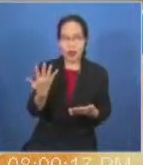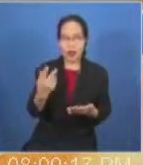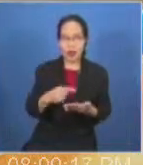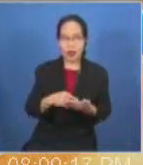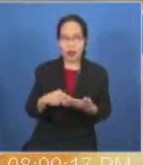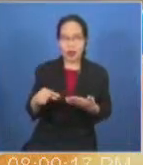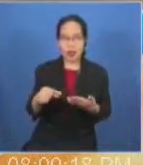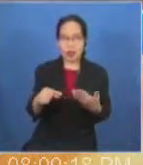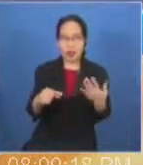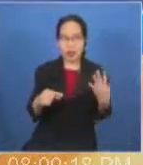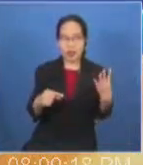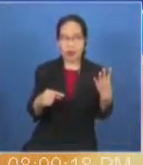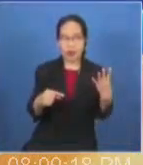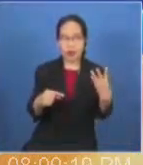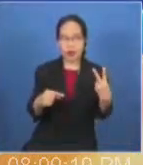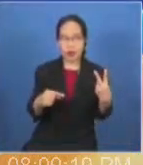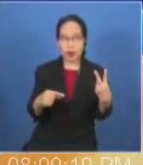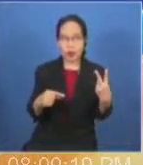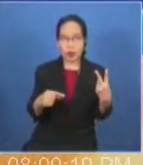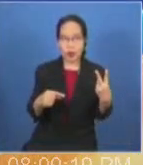chapter 5, verse